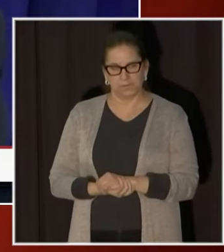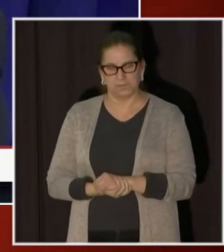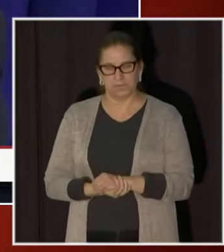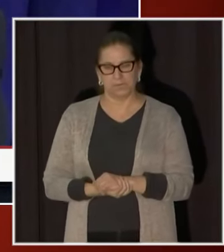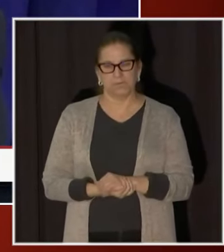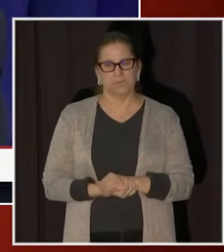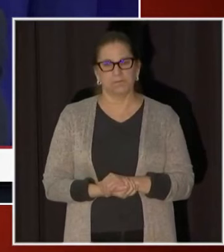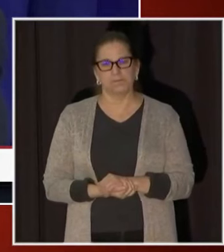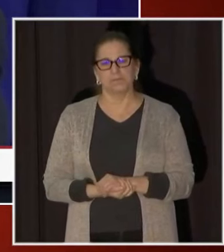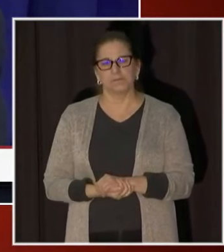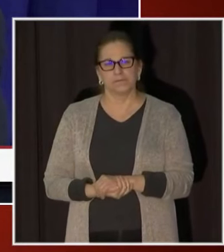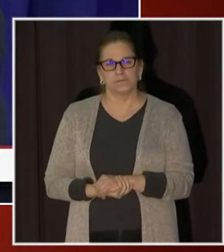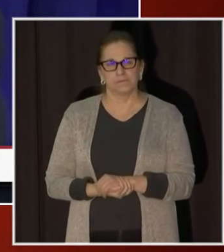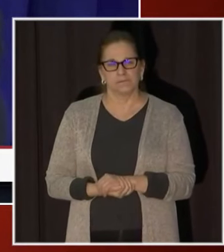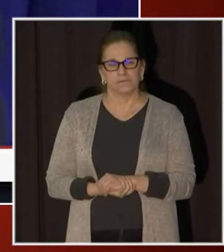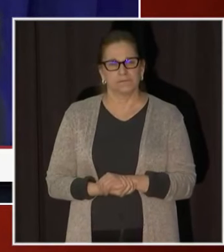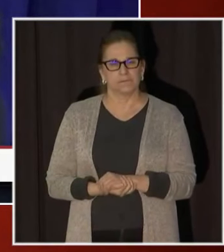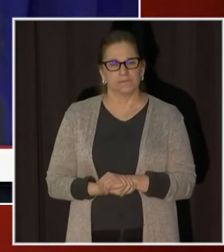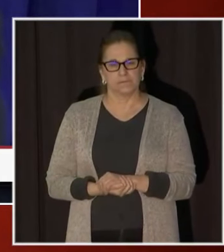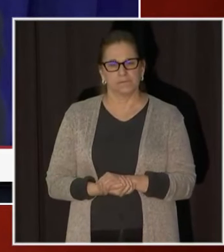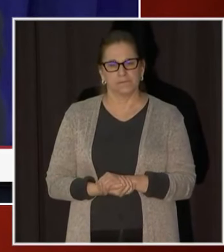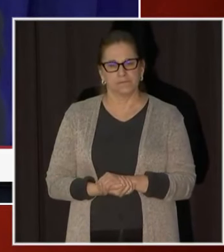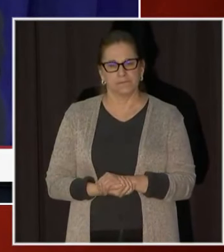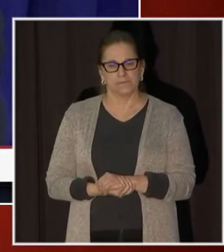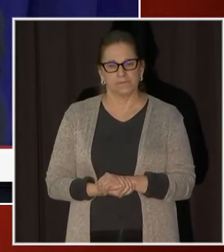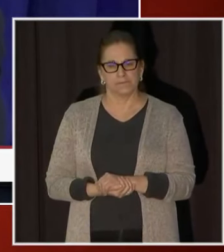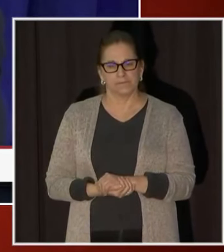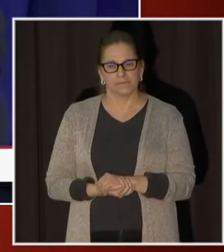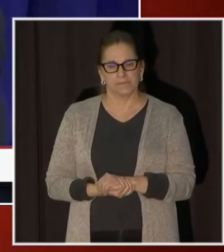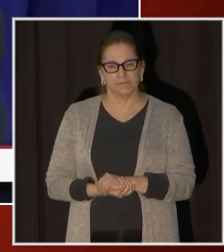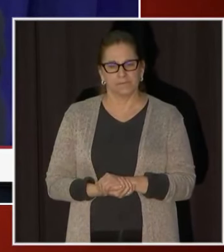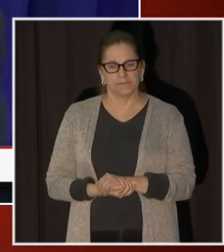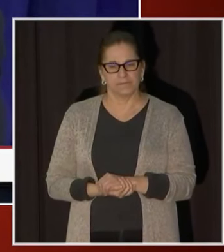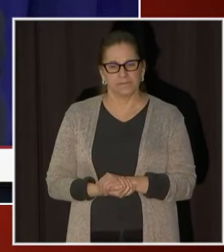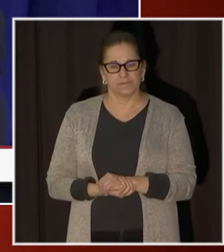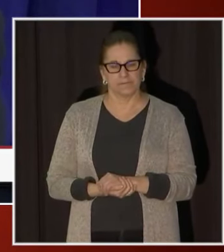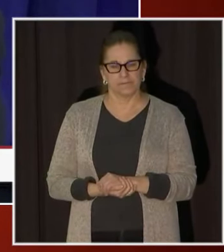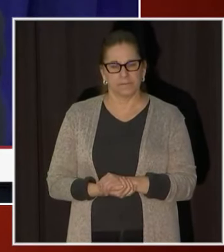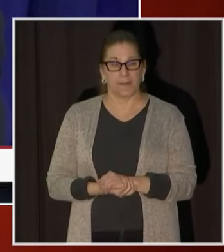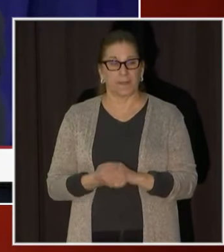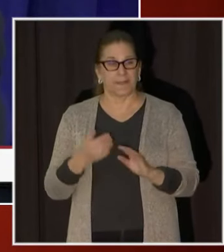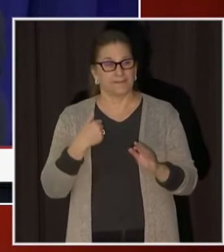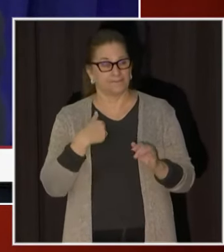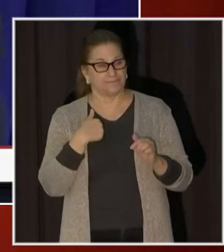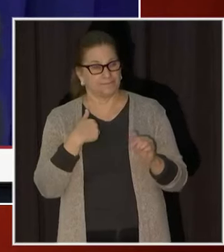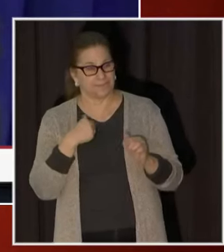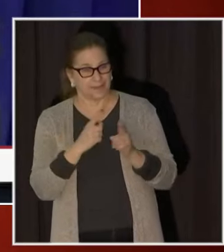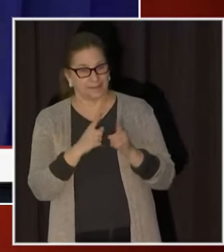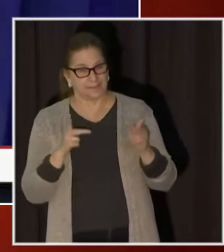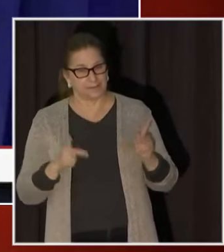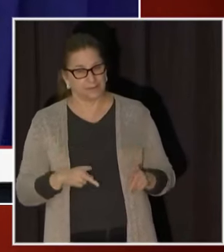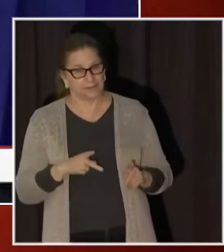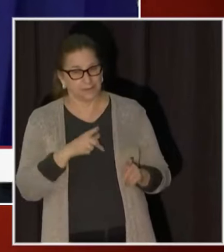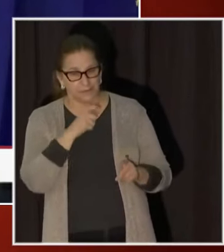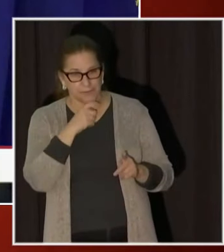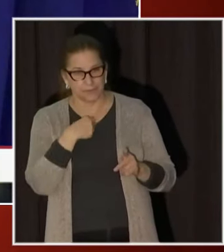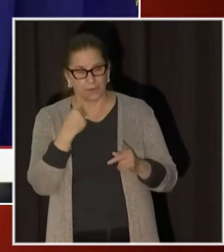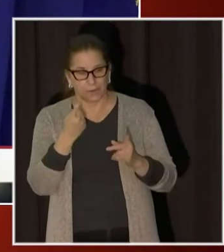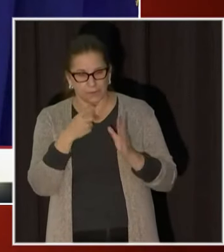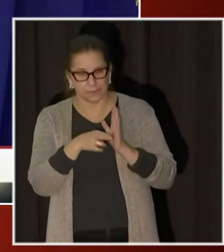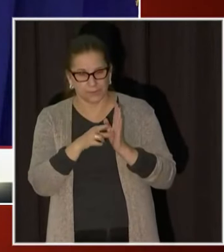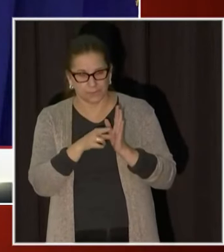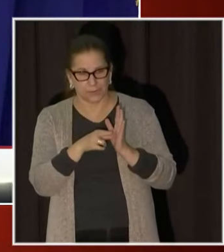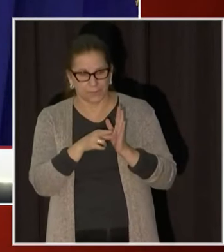Your question is... The reason I'm raising this is because as a person who has on numerous occasions reviewed petitions that